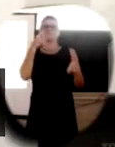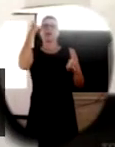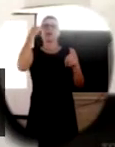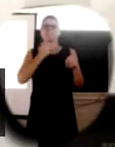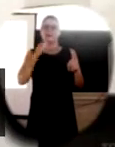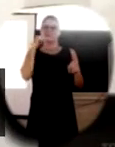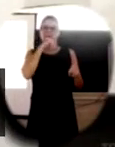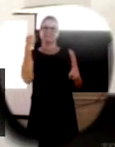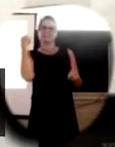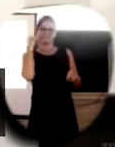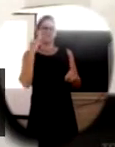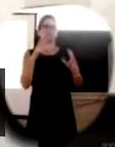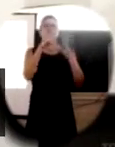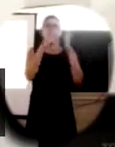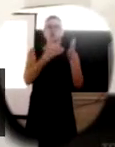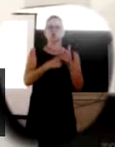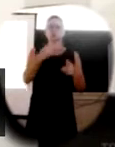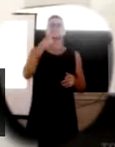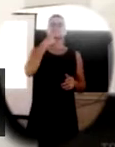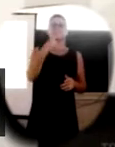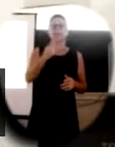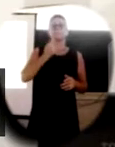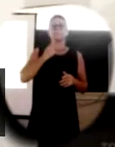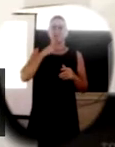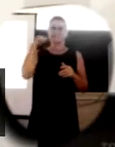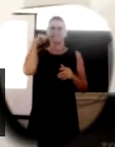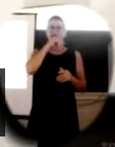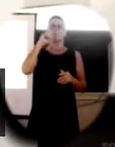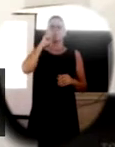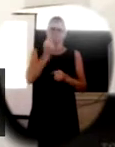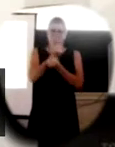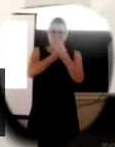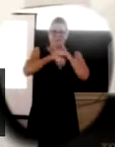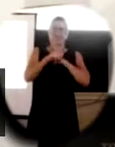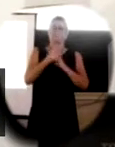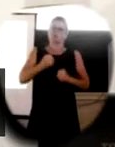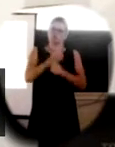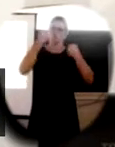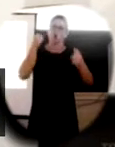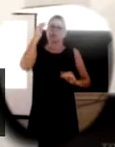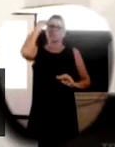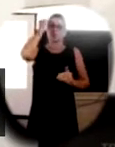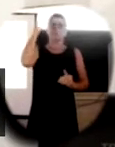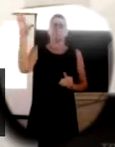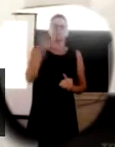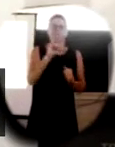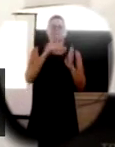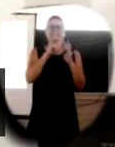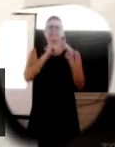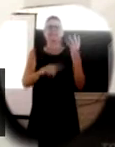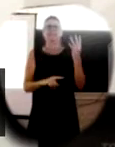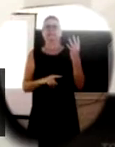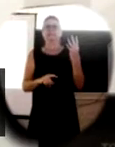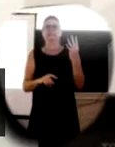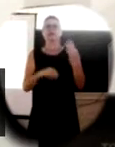He told me my child would grow to be stronger and more determined because of his disability, and as a result, he would achieve